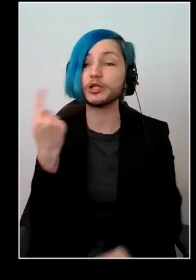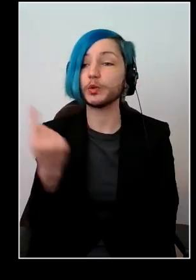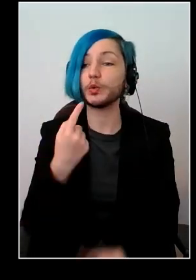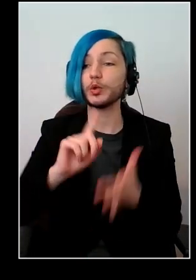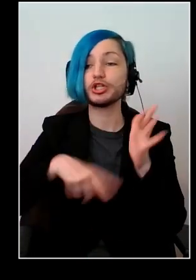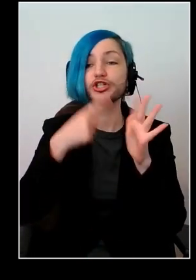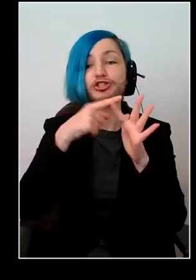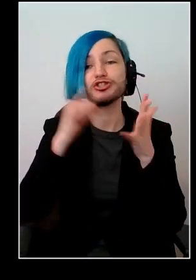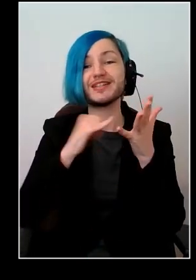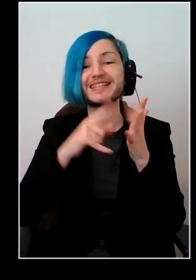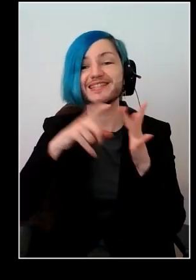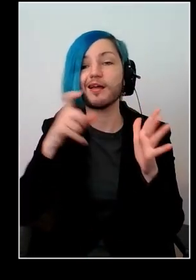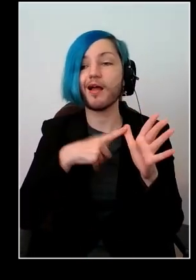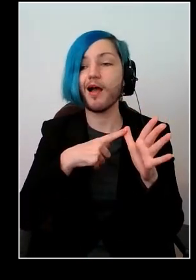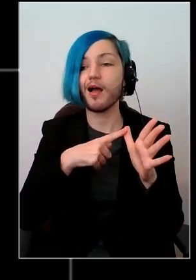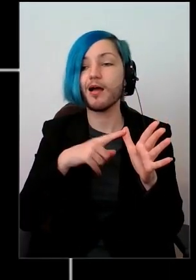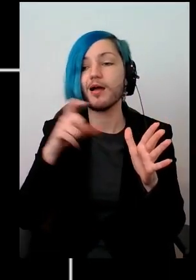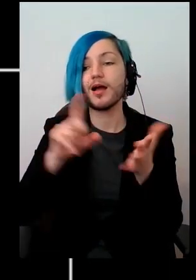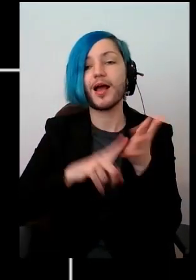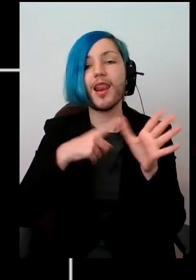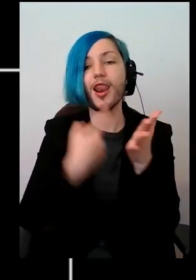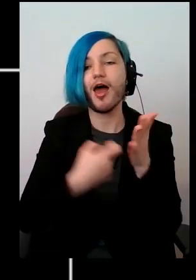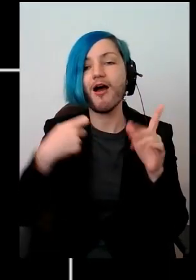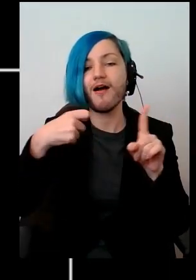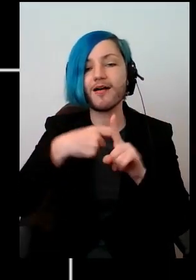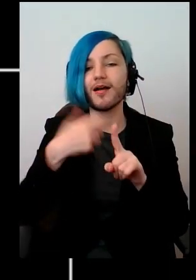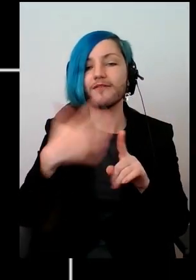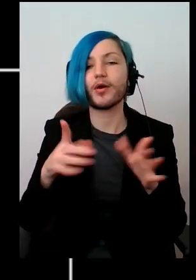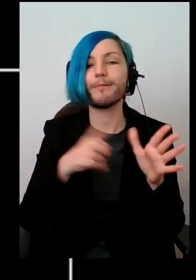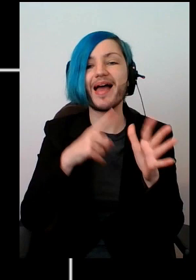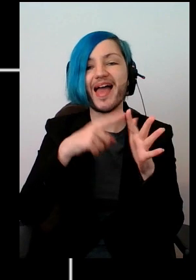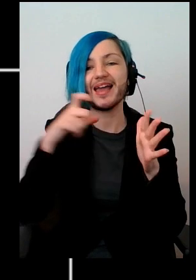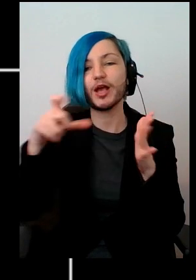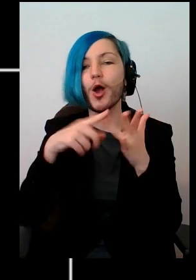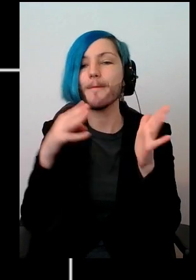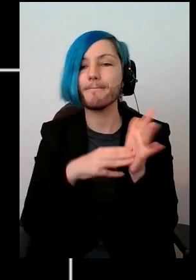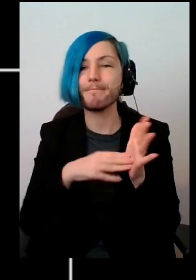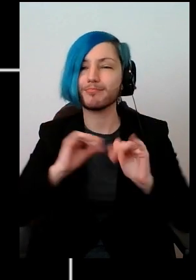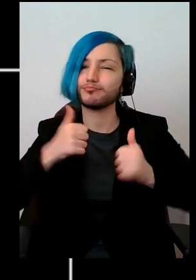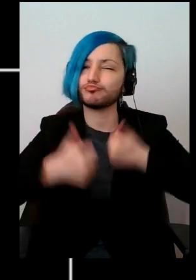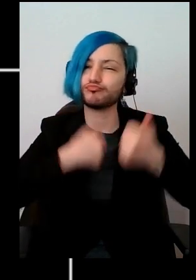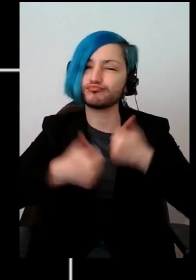Jessica Clark from ACOM. Congratulations.